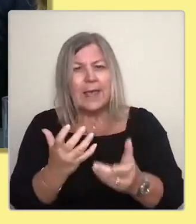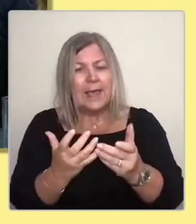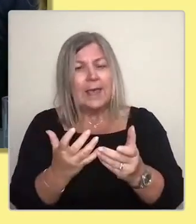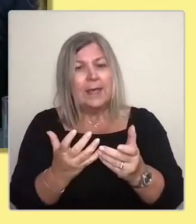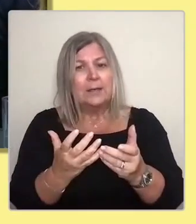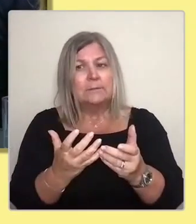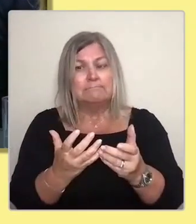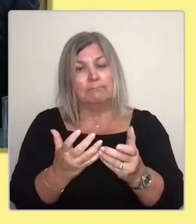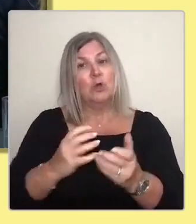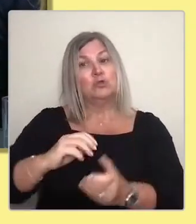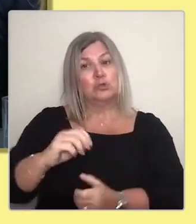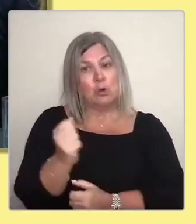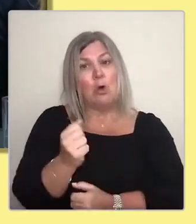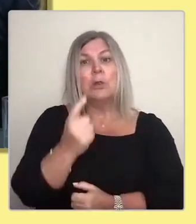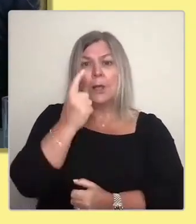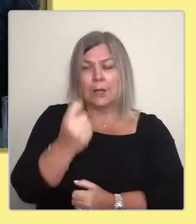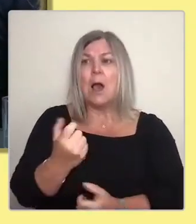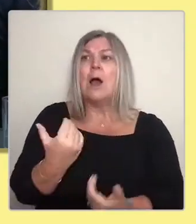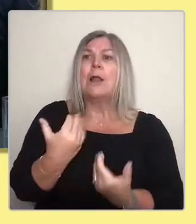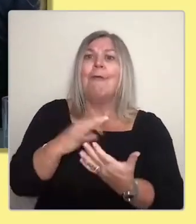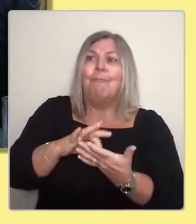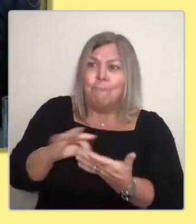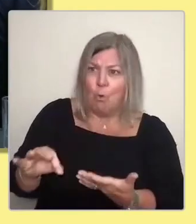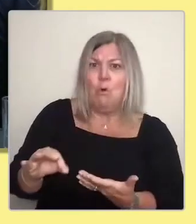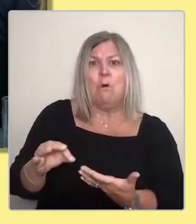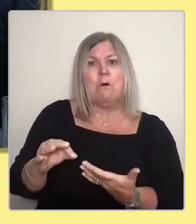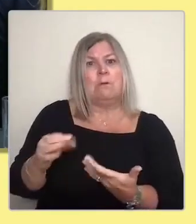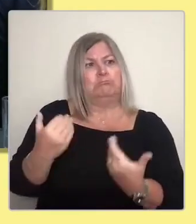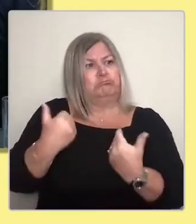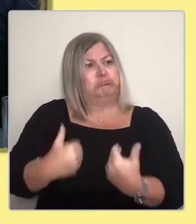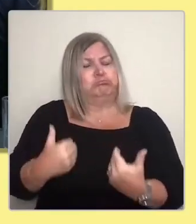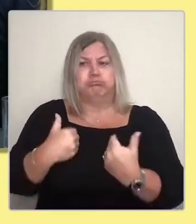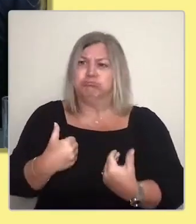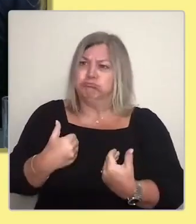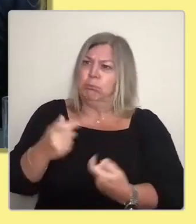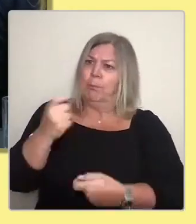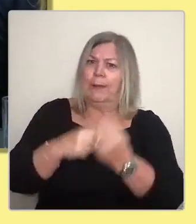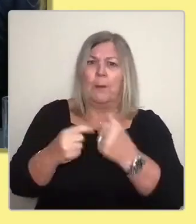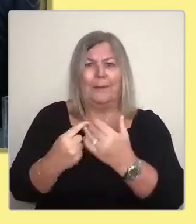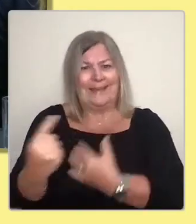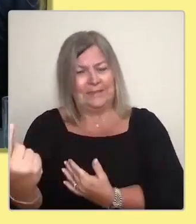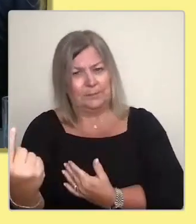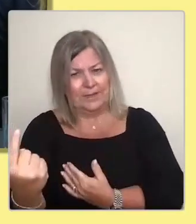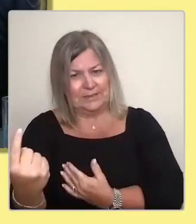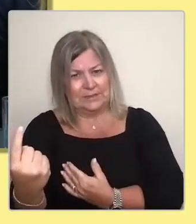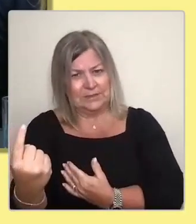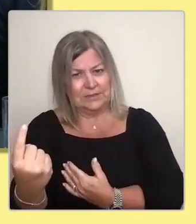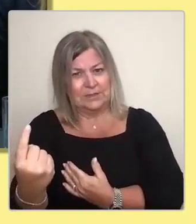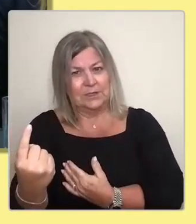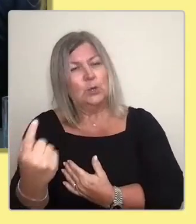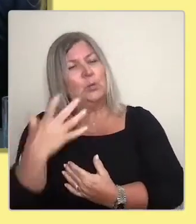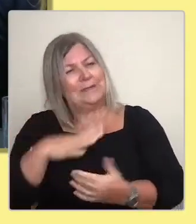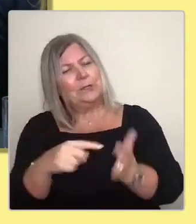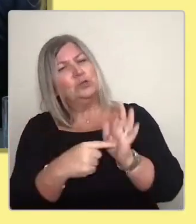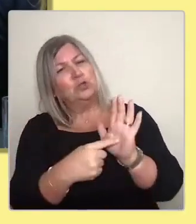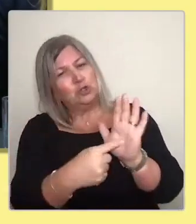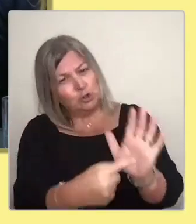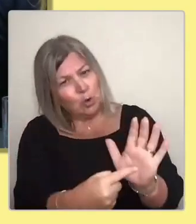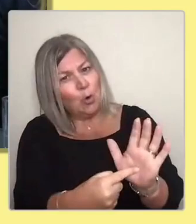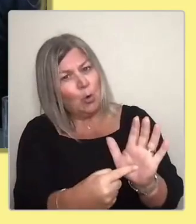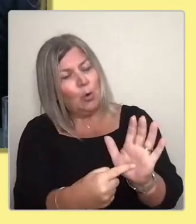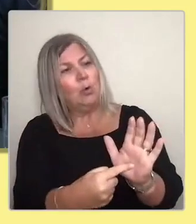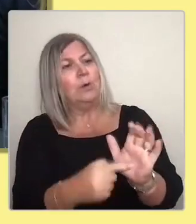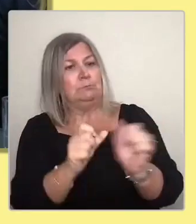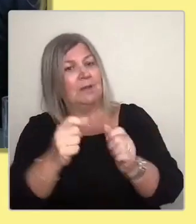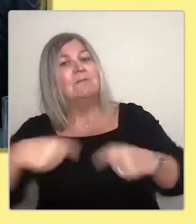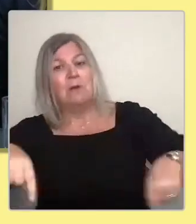to be independent, but how Scotland can't afford not to be independent, because we have the resources, because we've got the